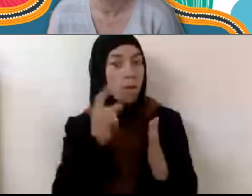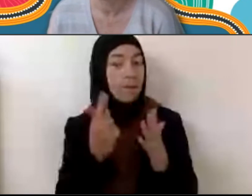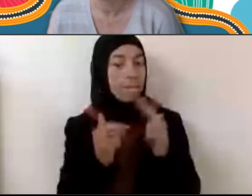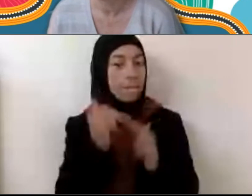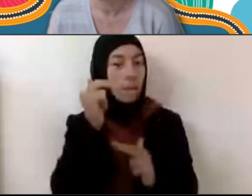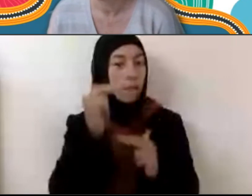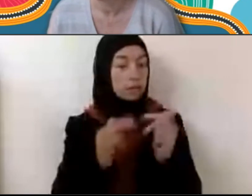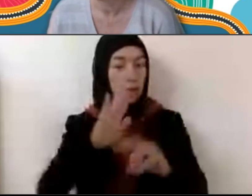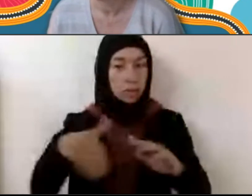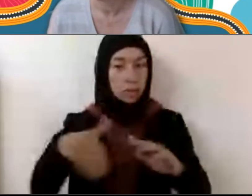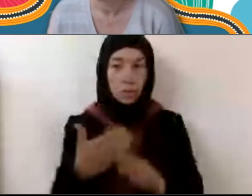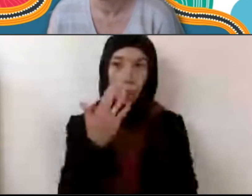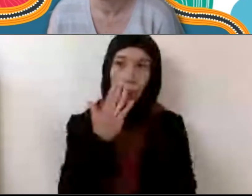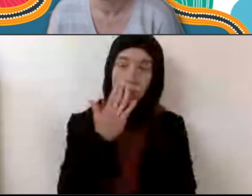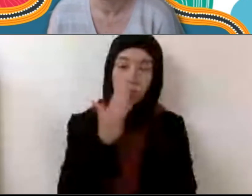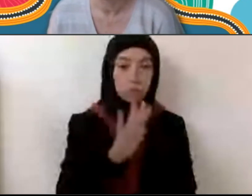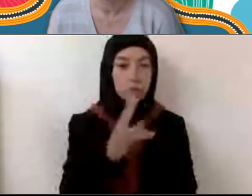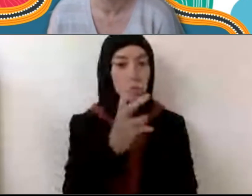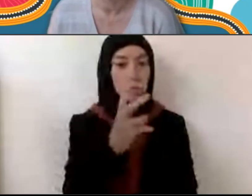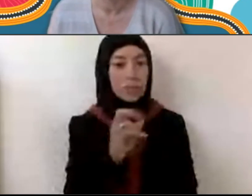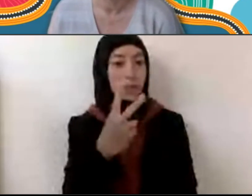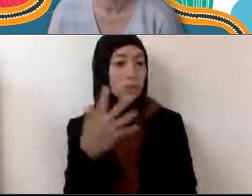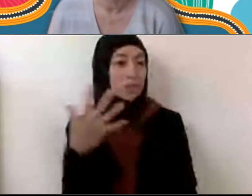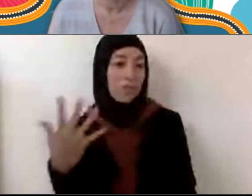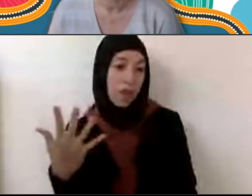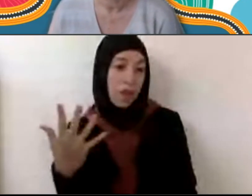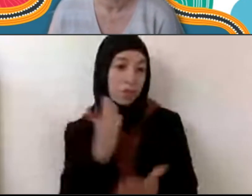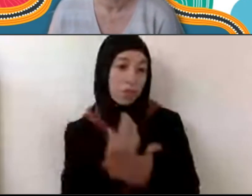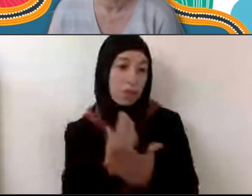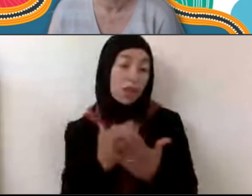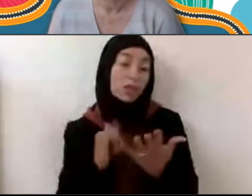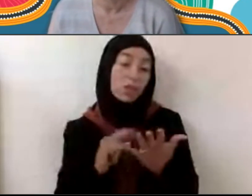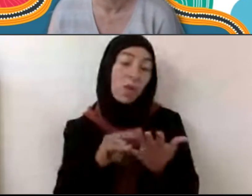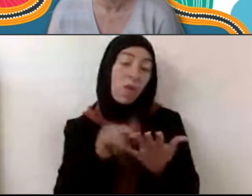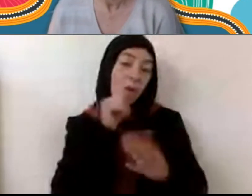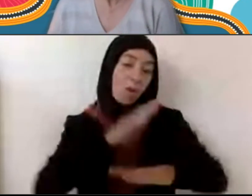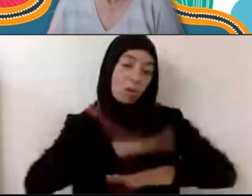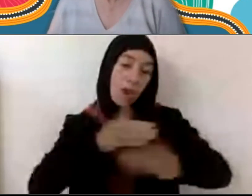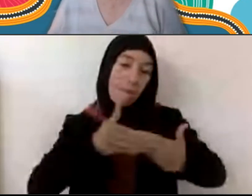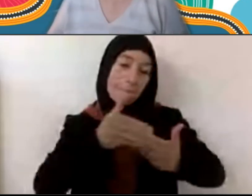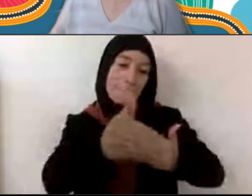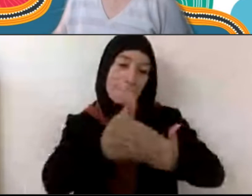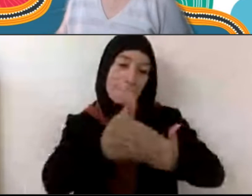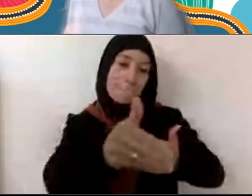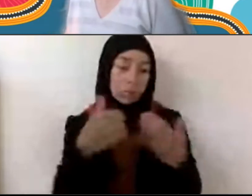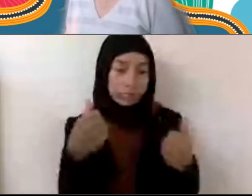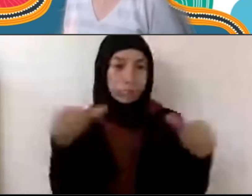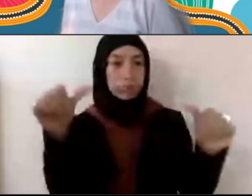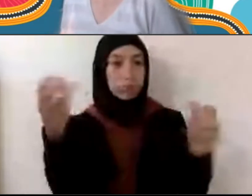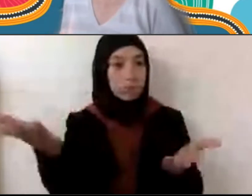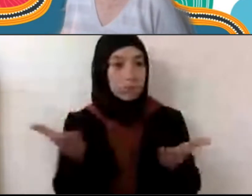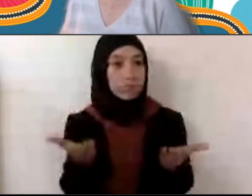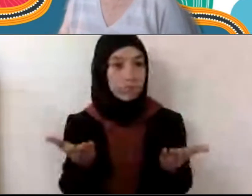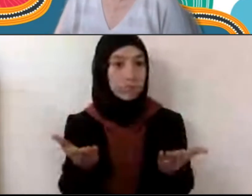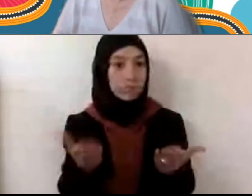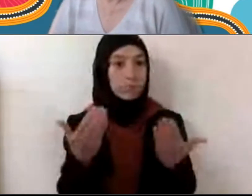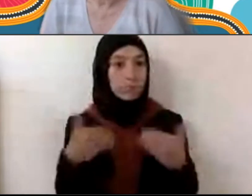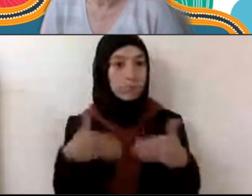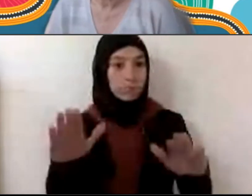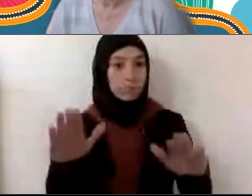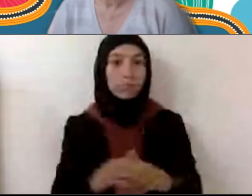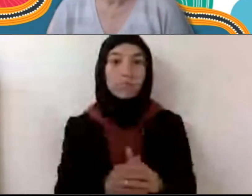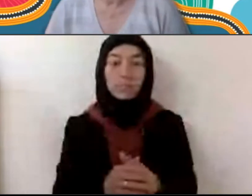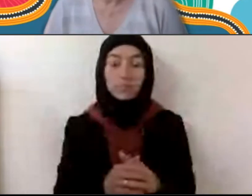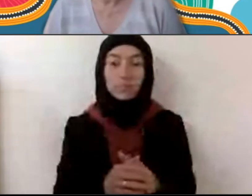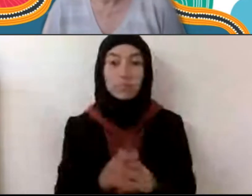around 2025. So that is quite a long timeline. Is it worth also